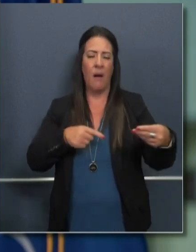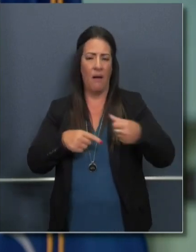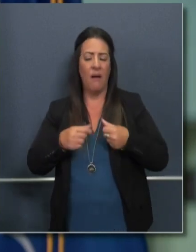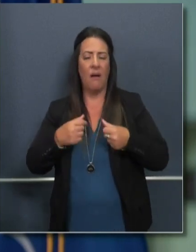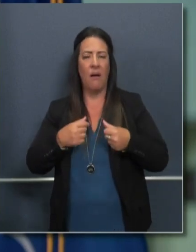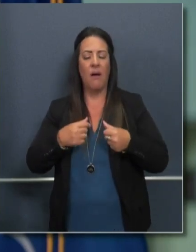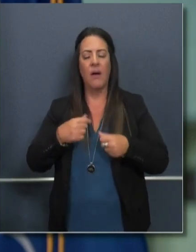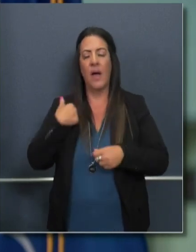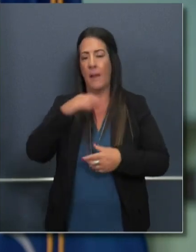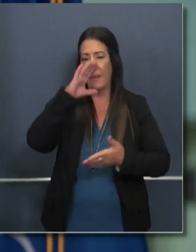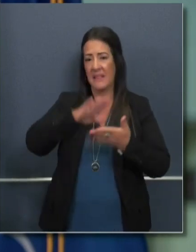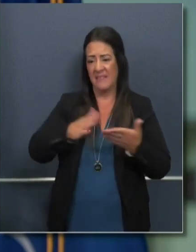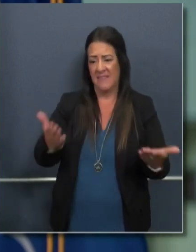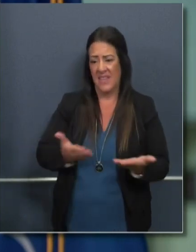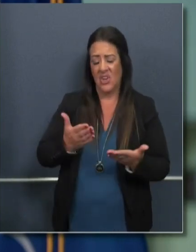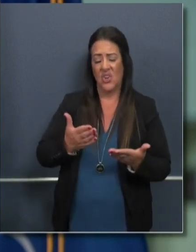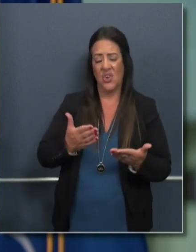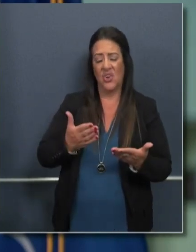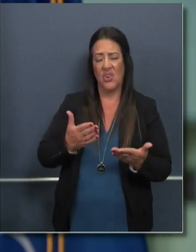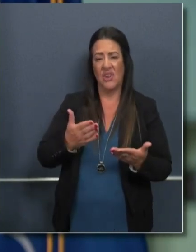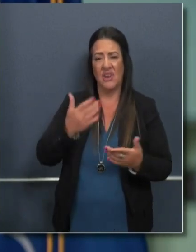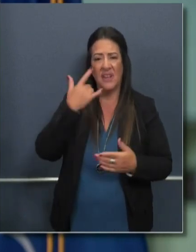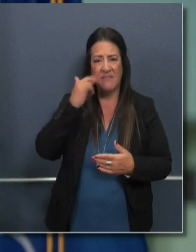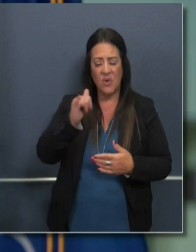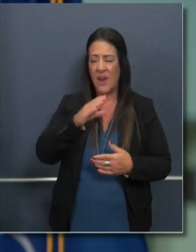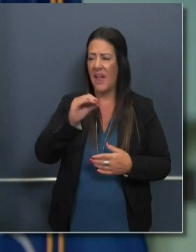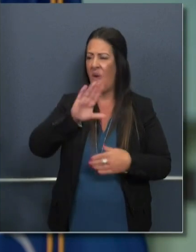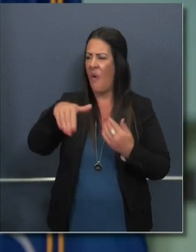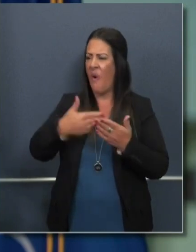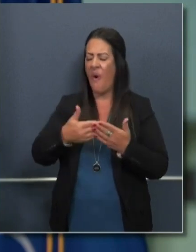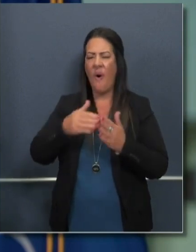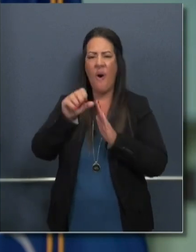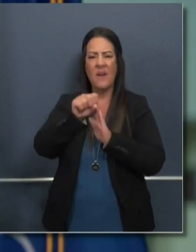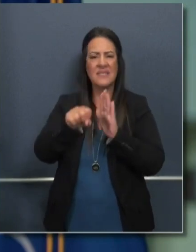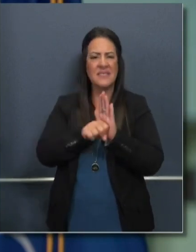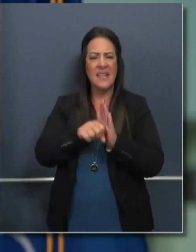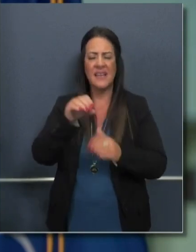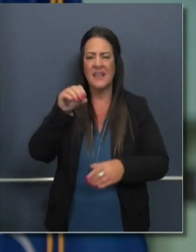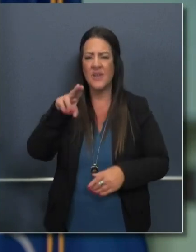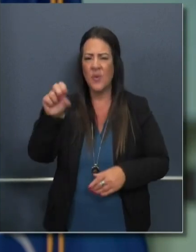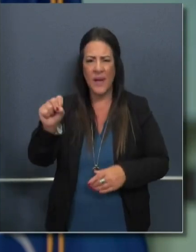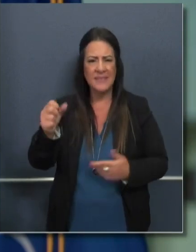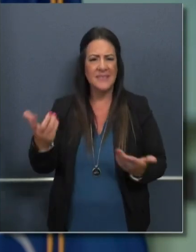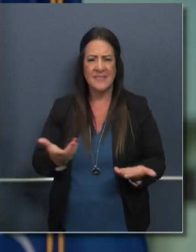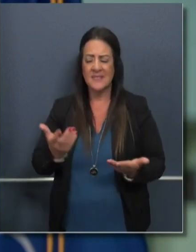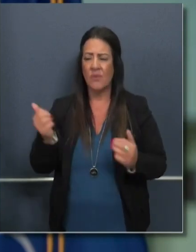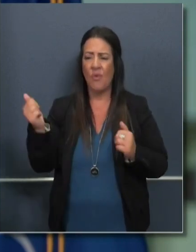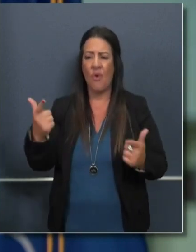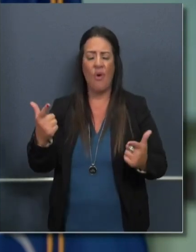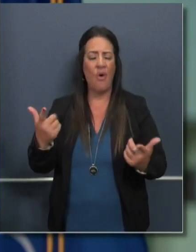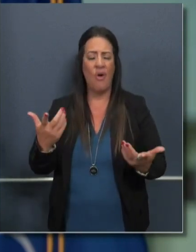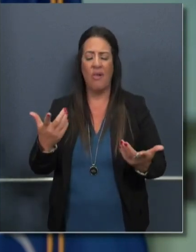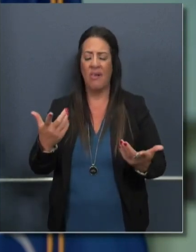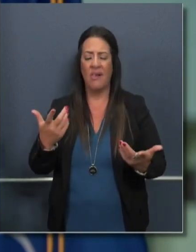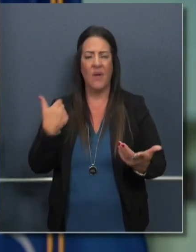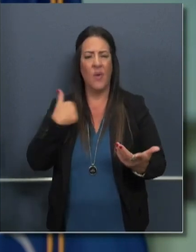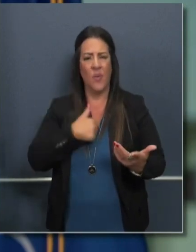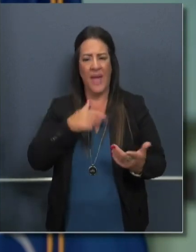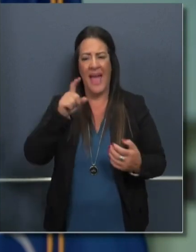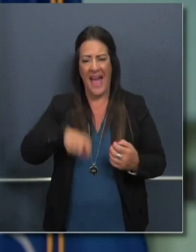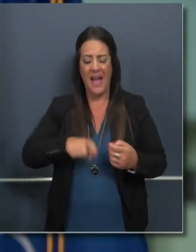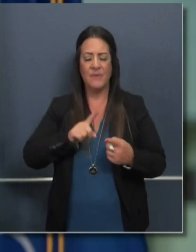nation, our state, is unbalanced in terms of caring for